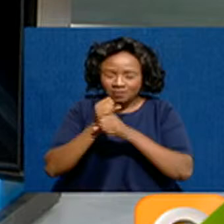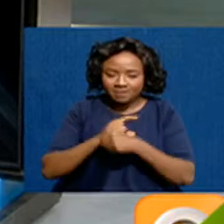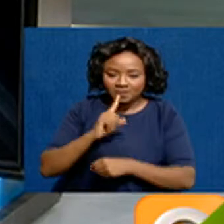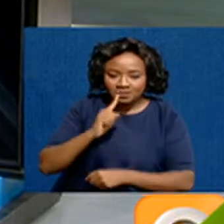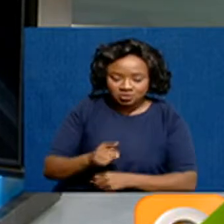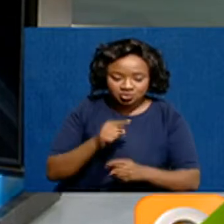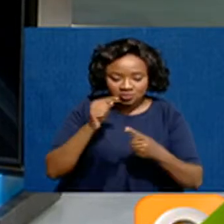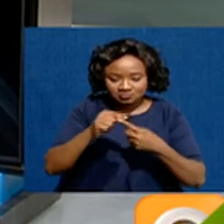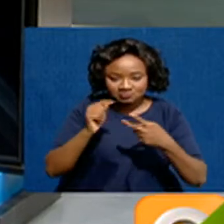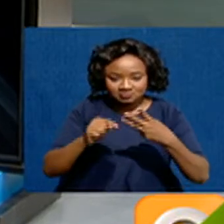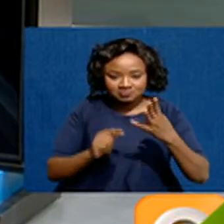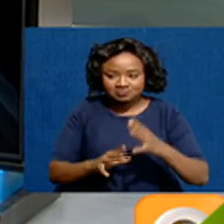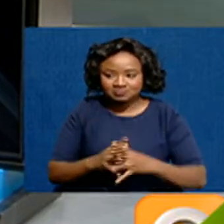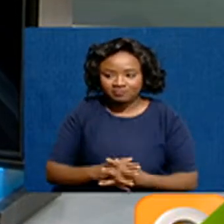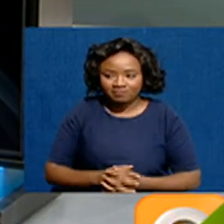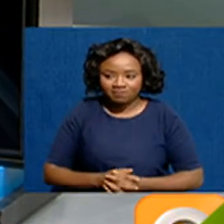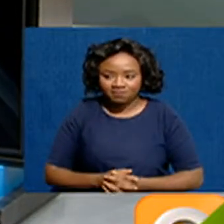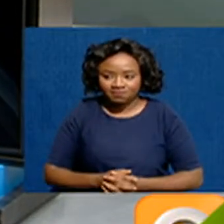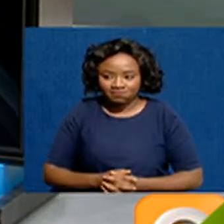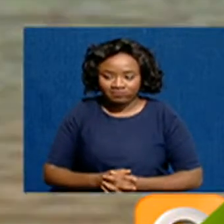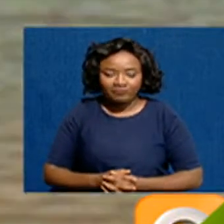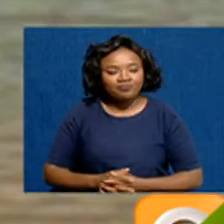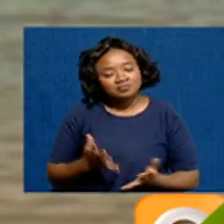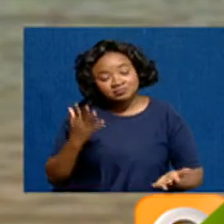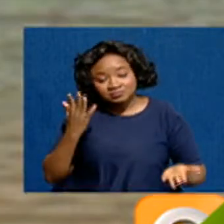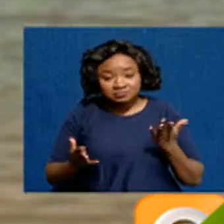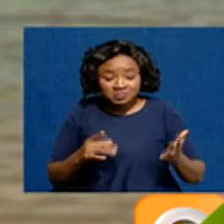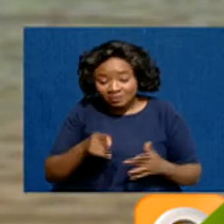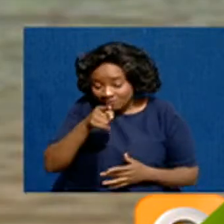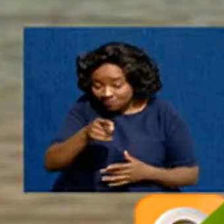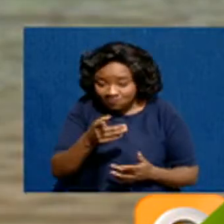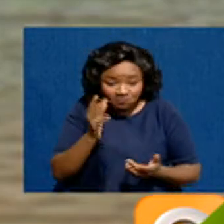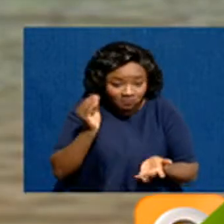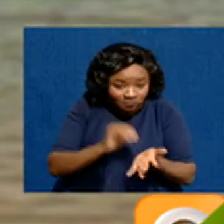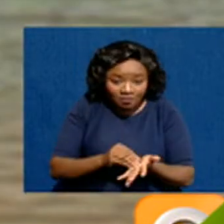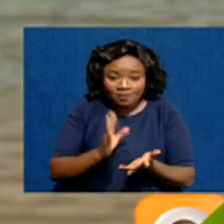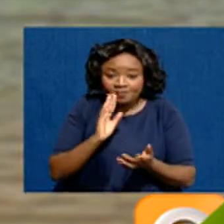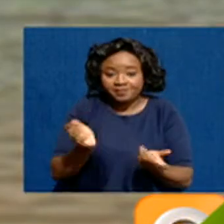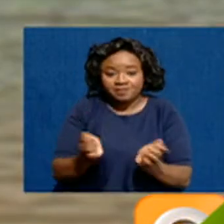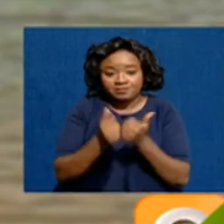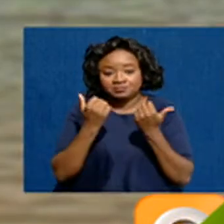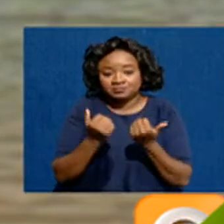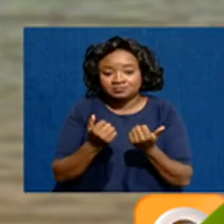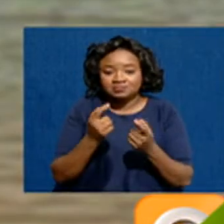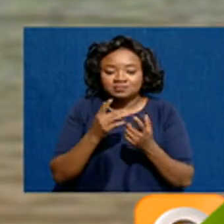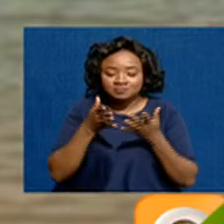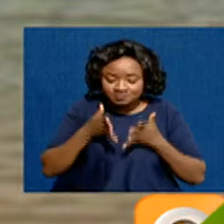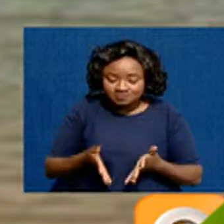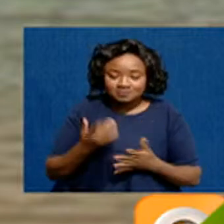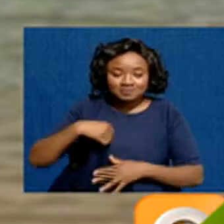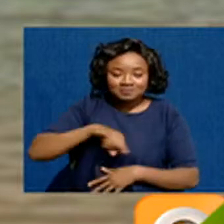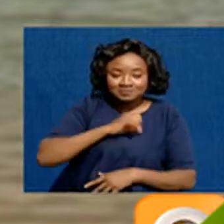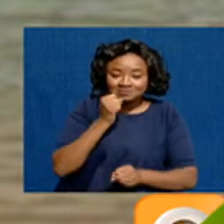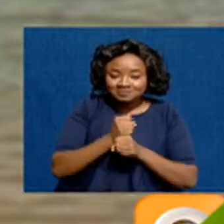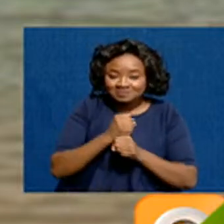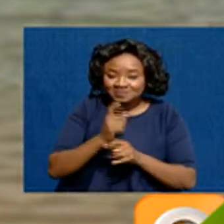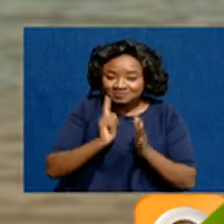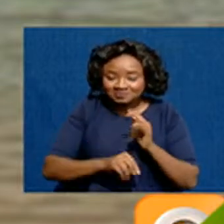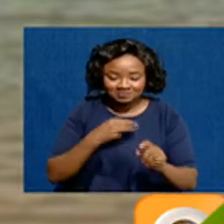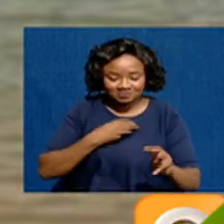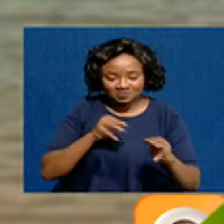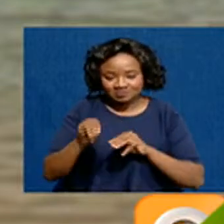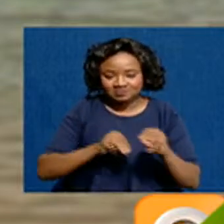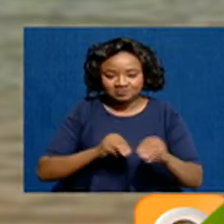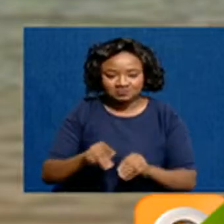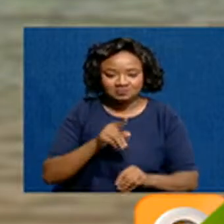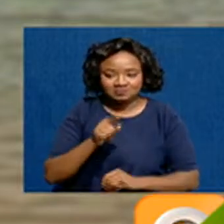doesn't happen. That's what I'm asking you. But it is possible that it will happen. What we are doing is that, first of all, we are managing now the drainage system. I